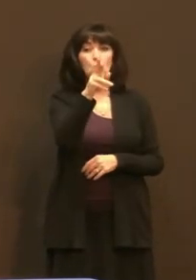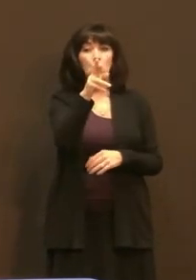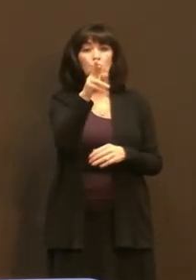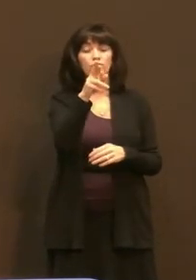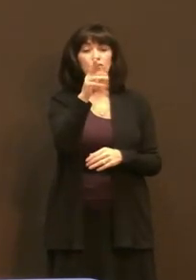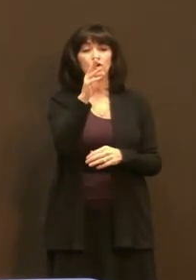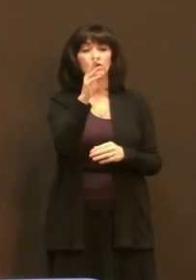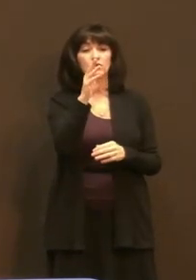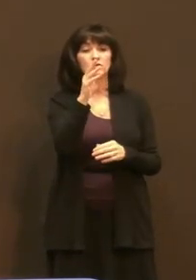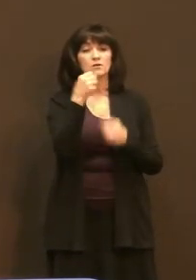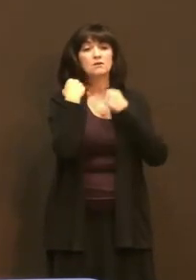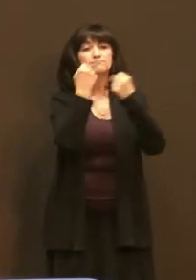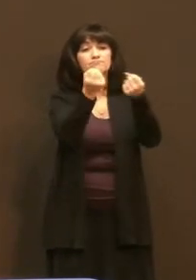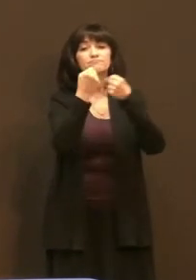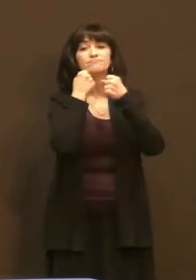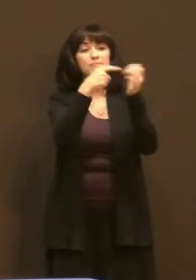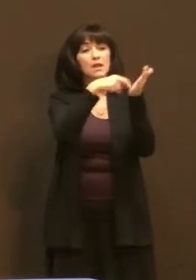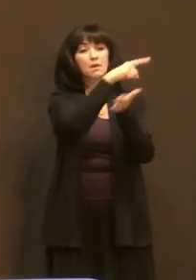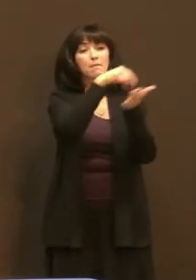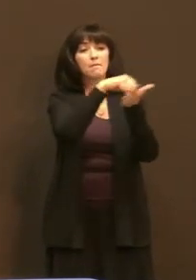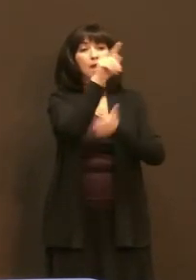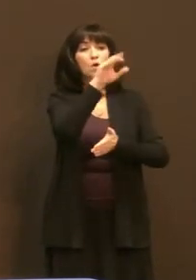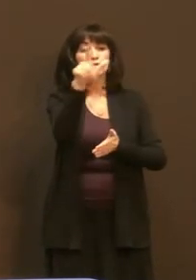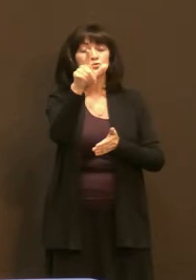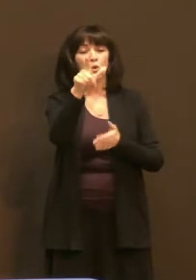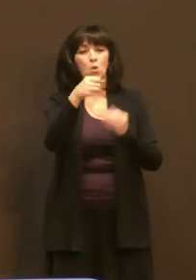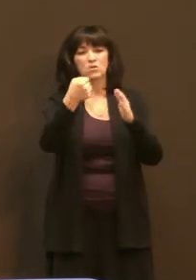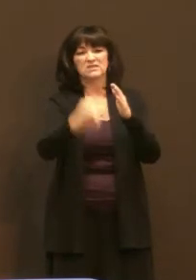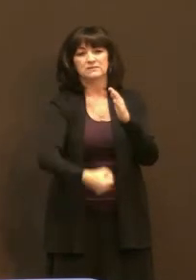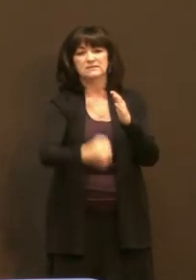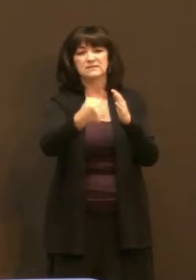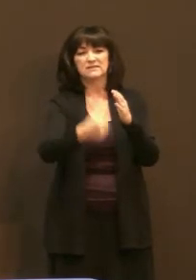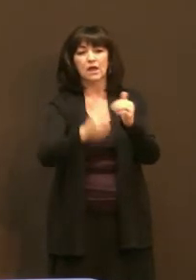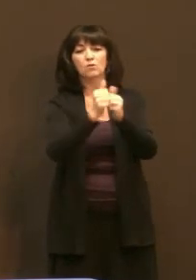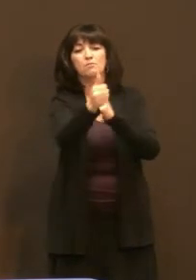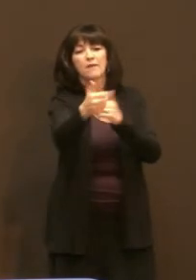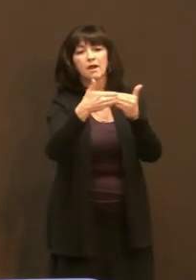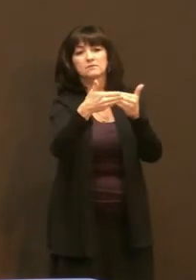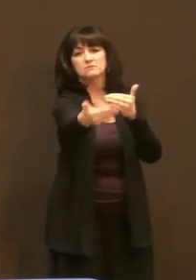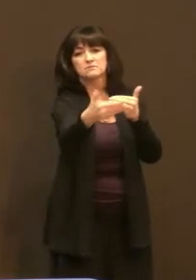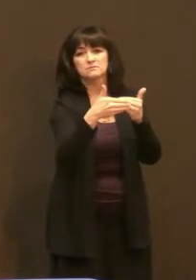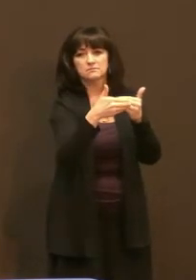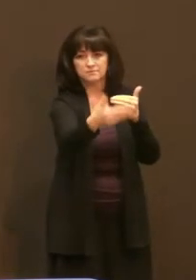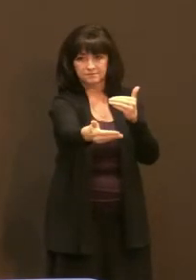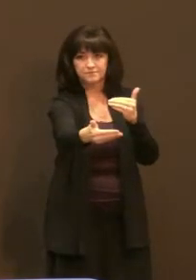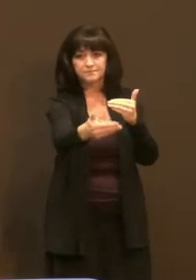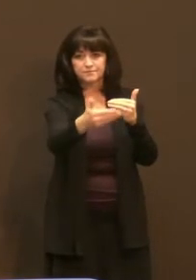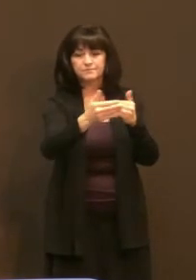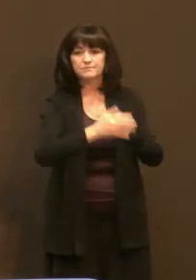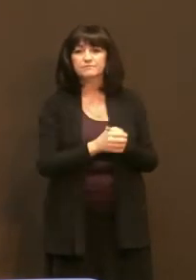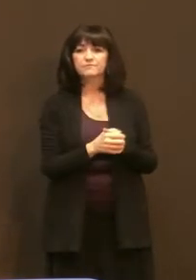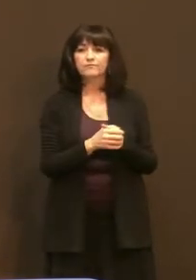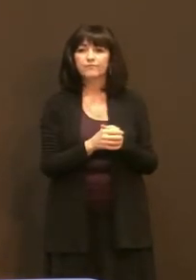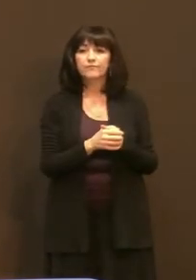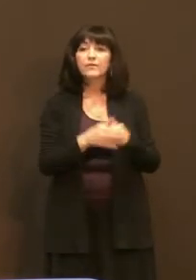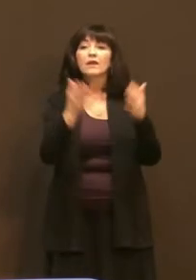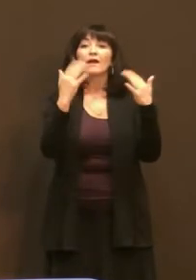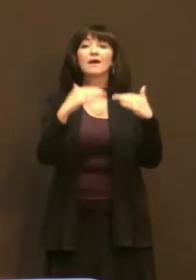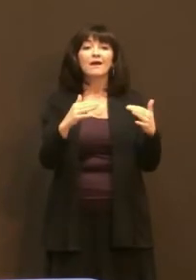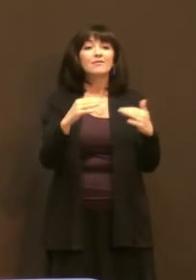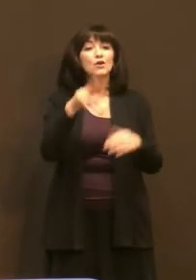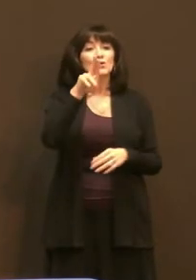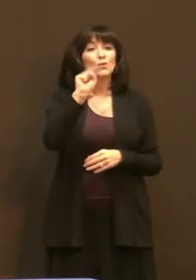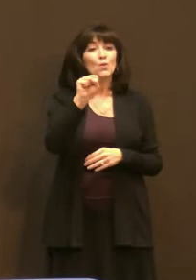in 2019, and you can see this year's traffic count. And then on